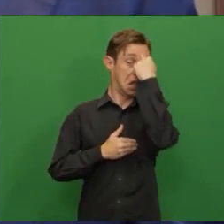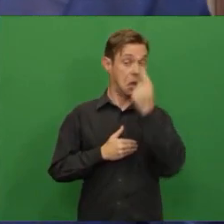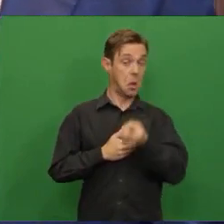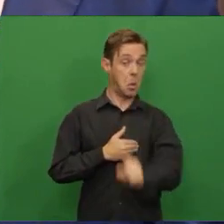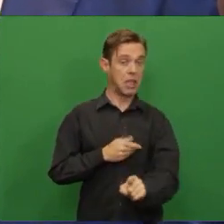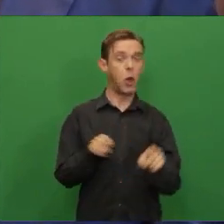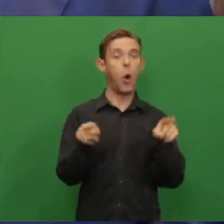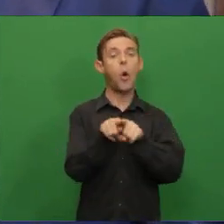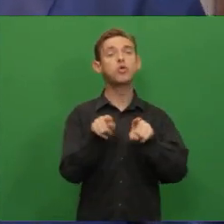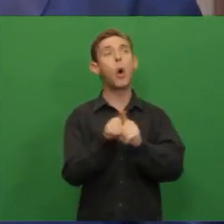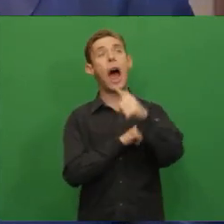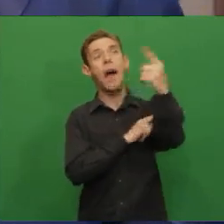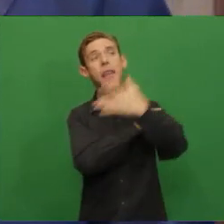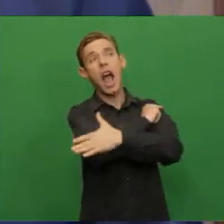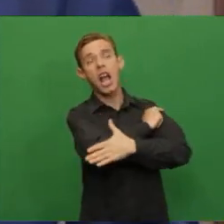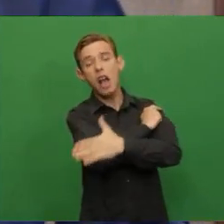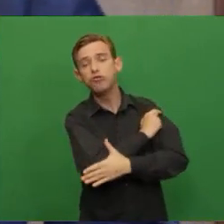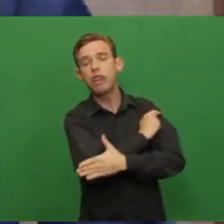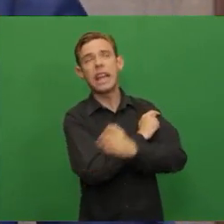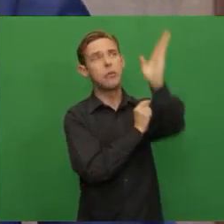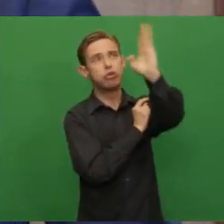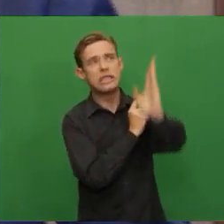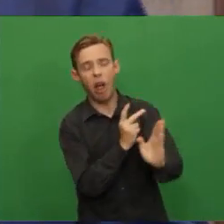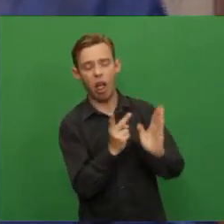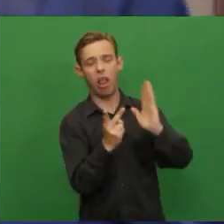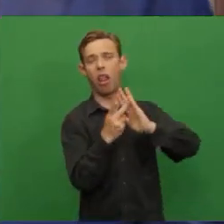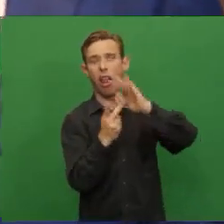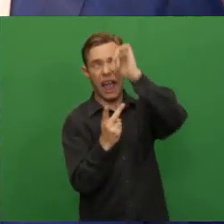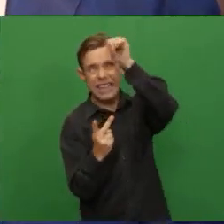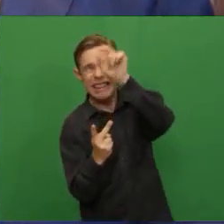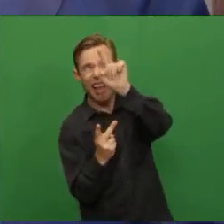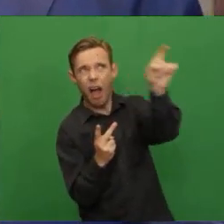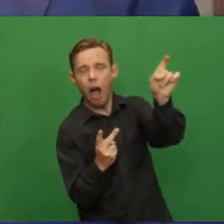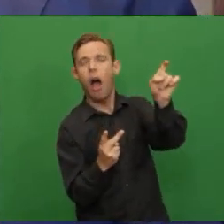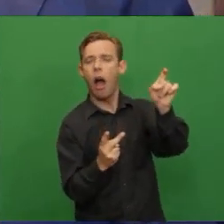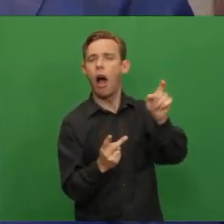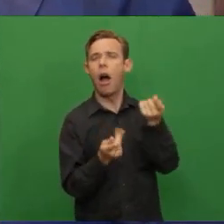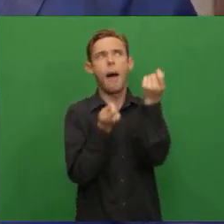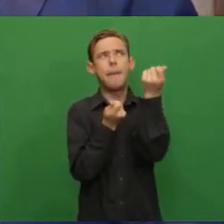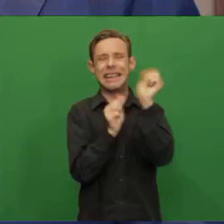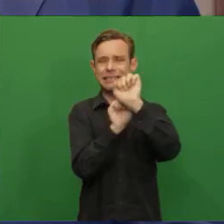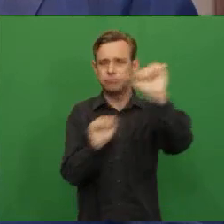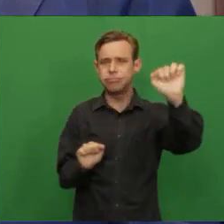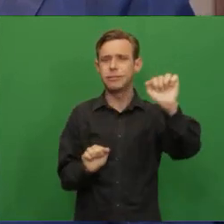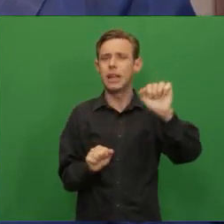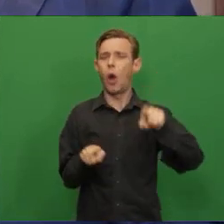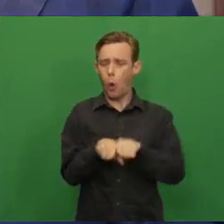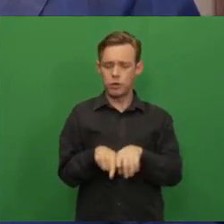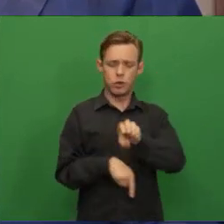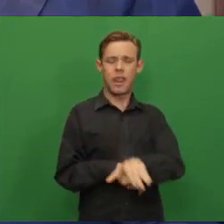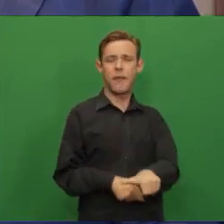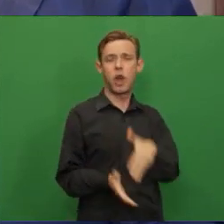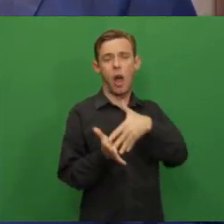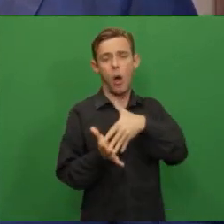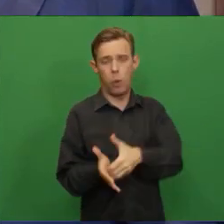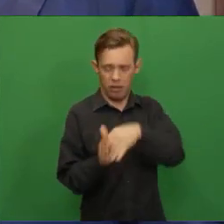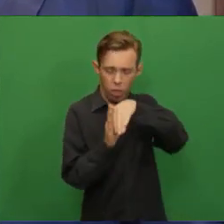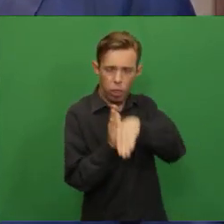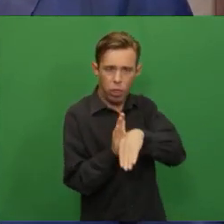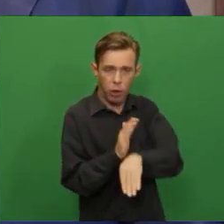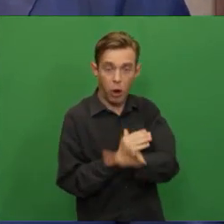emerging market currencies, will remain volatile. However, the pace of monetary